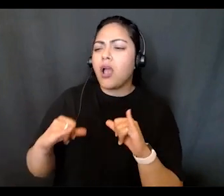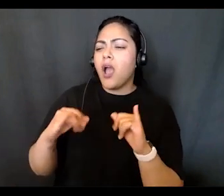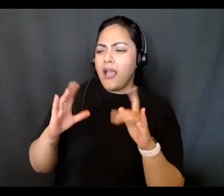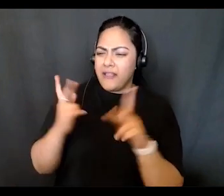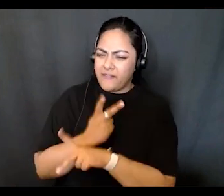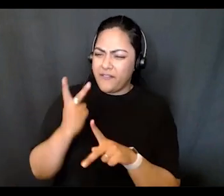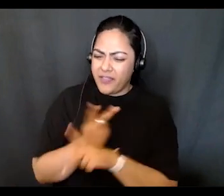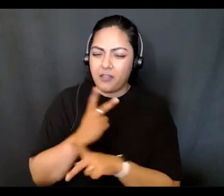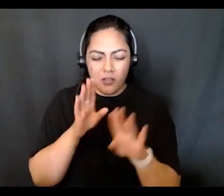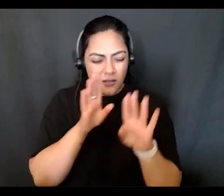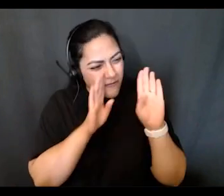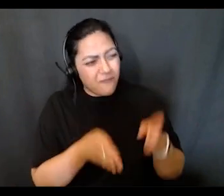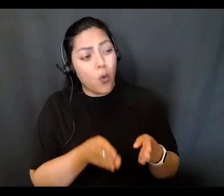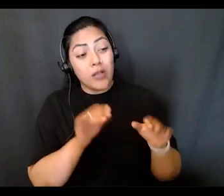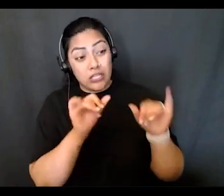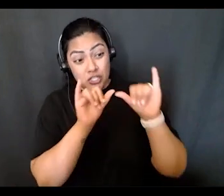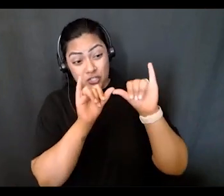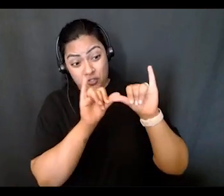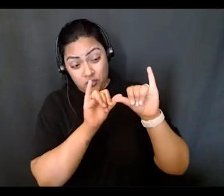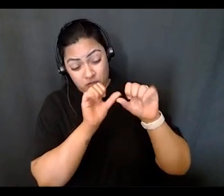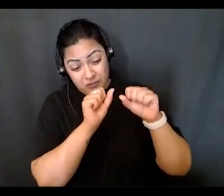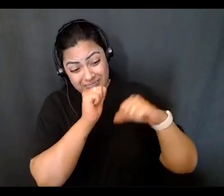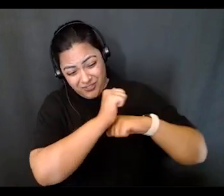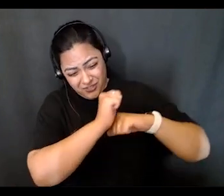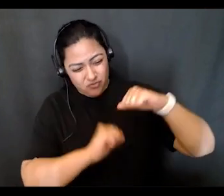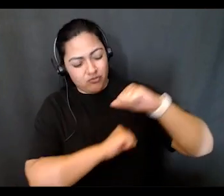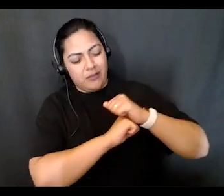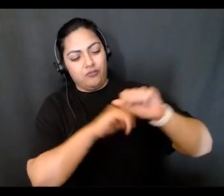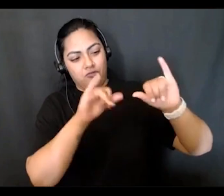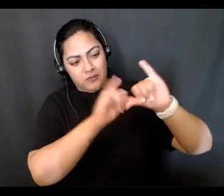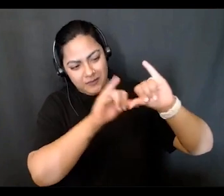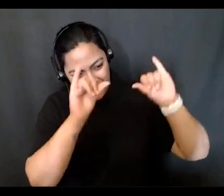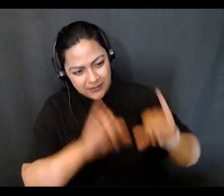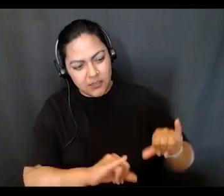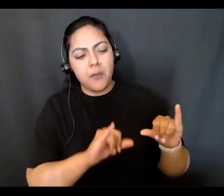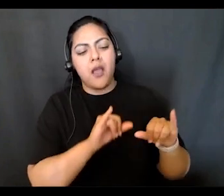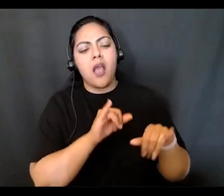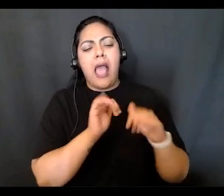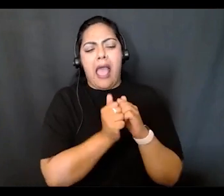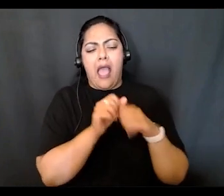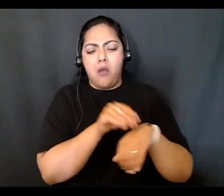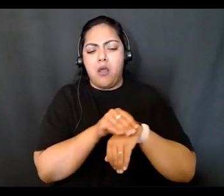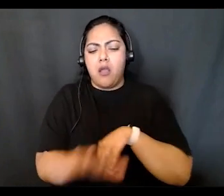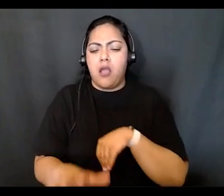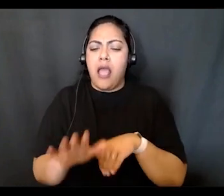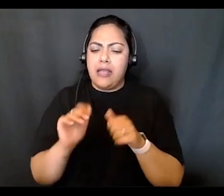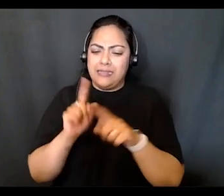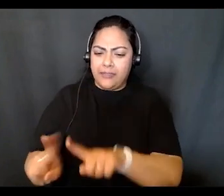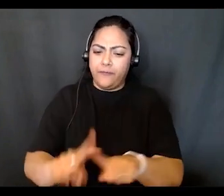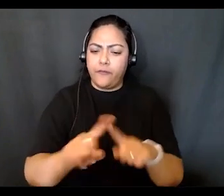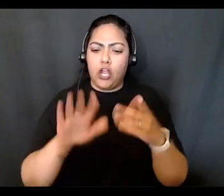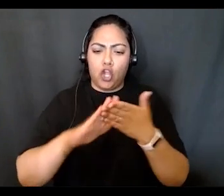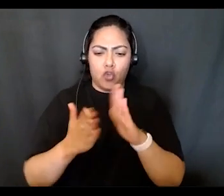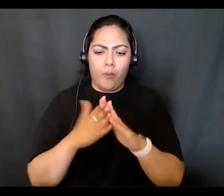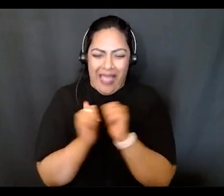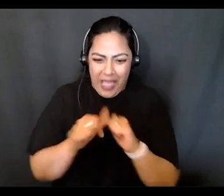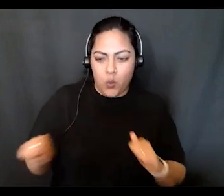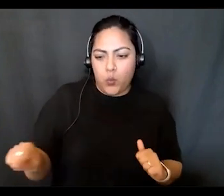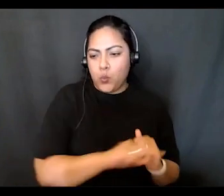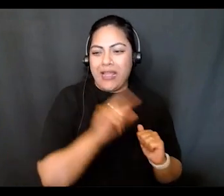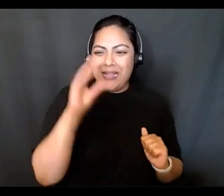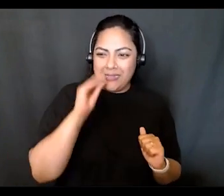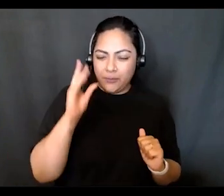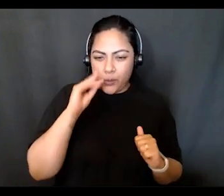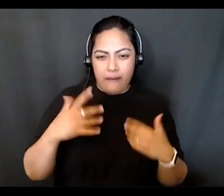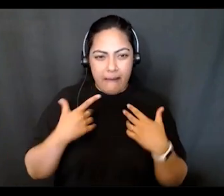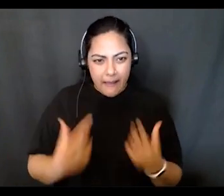on the structures which actually influence how communities experience health, and then integrating this across the continuum of care, ranging from